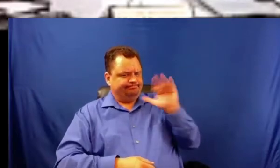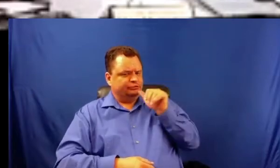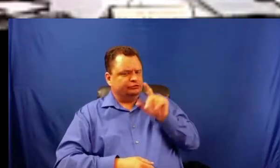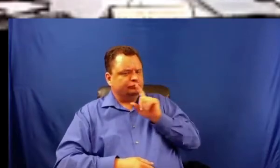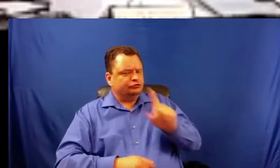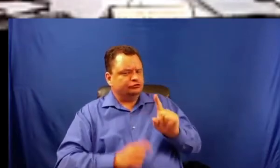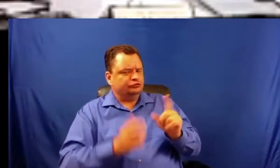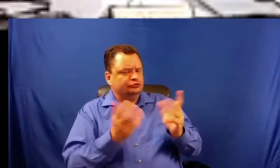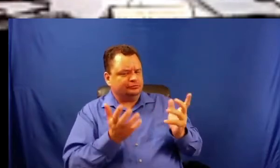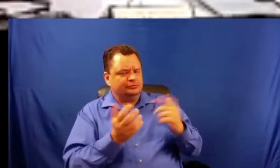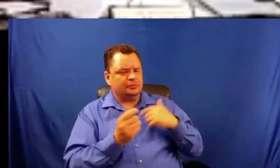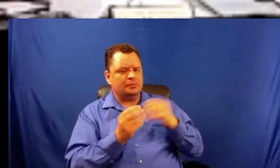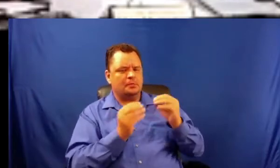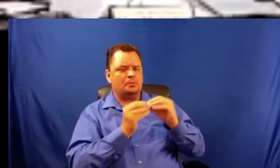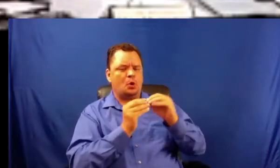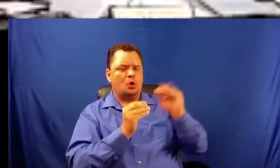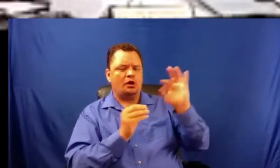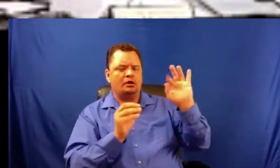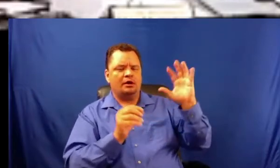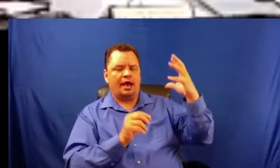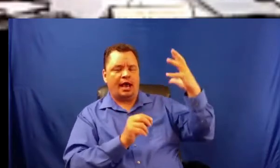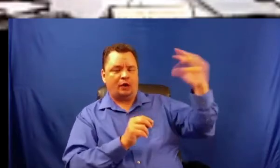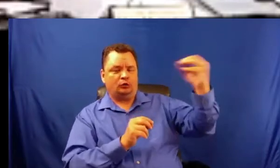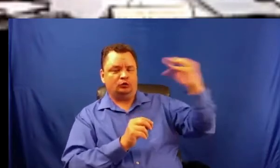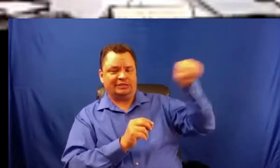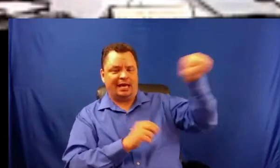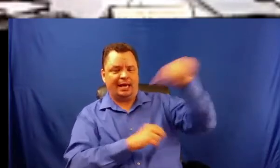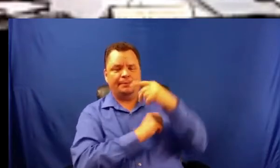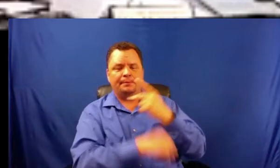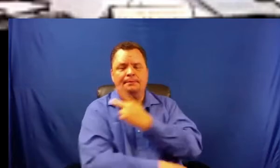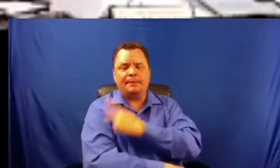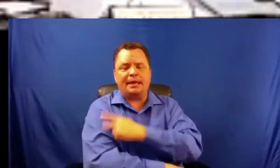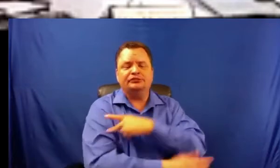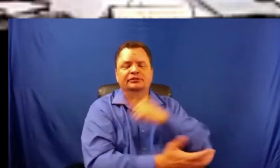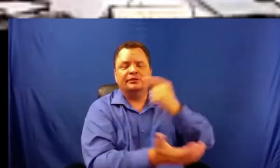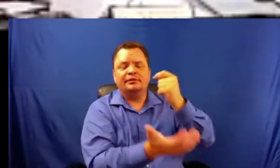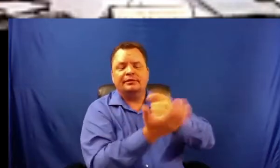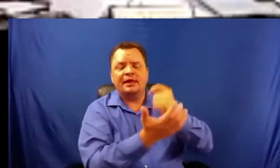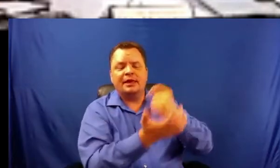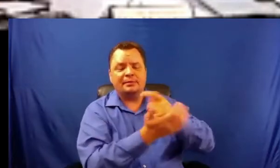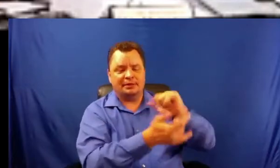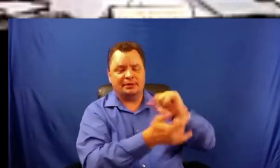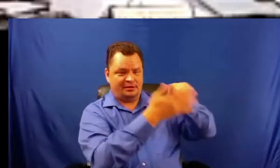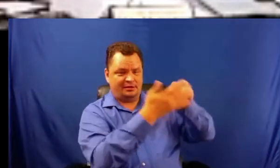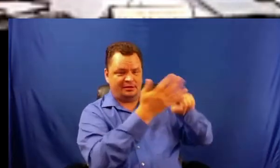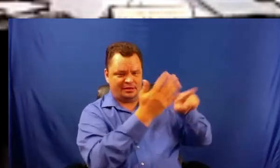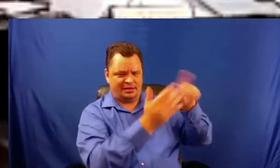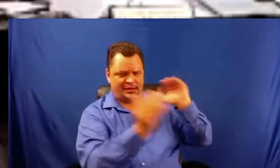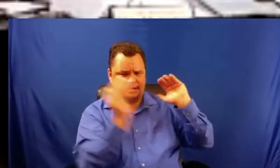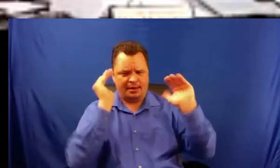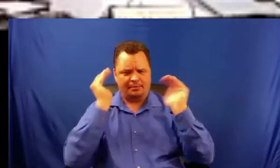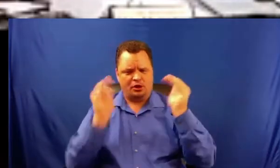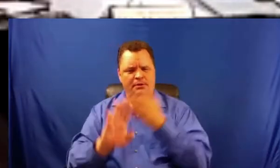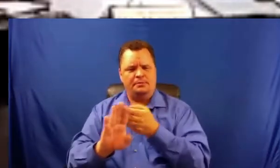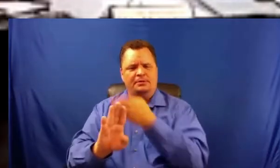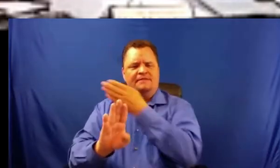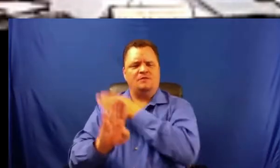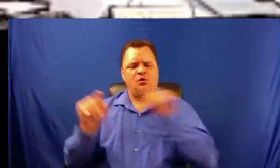now than we previously had. Then my assumption would be that there might